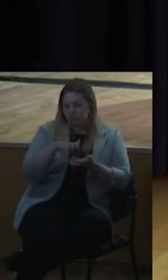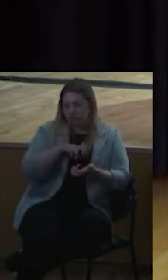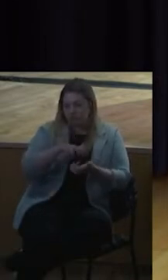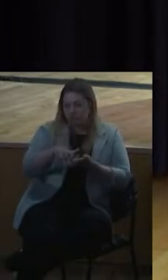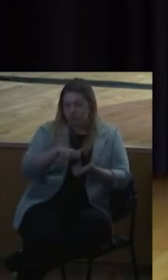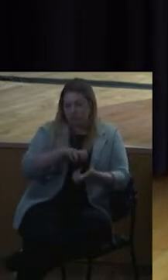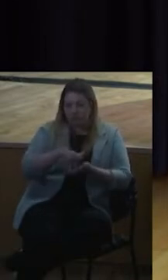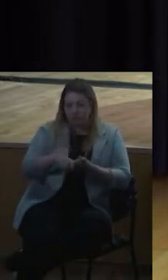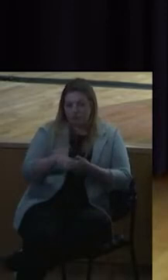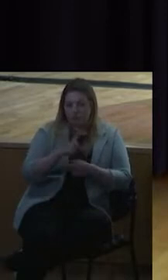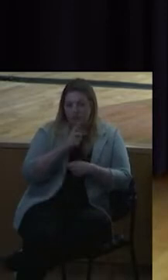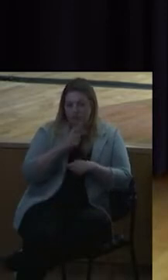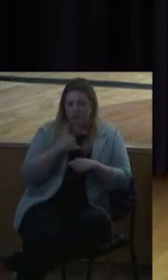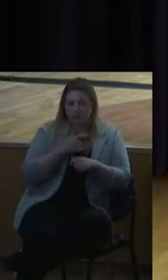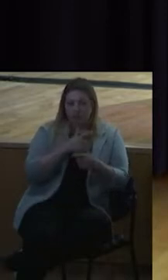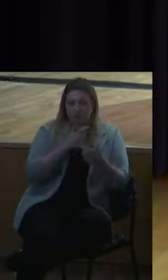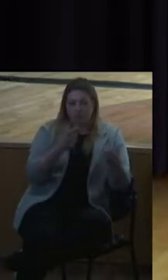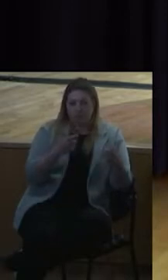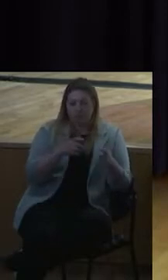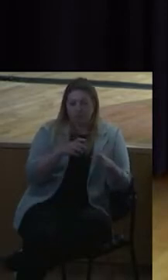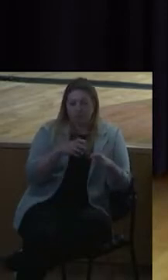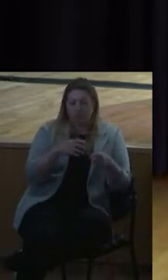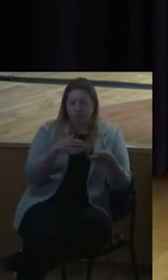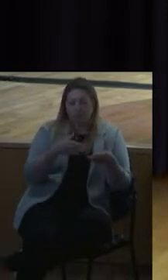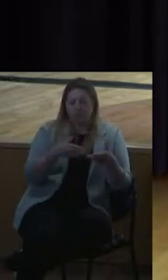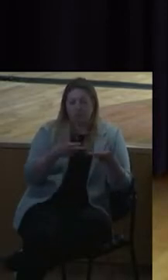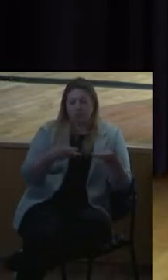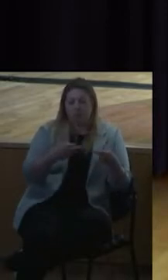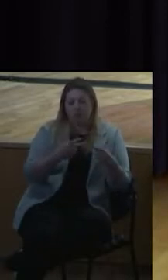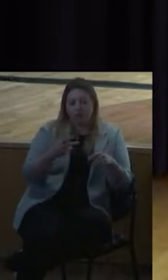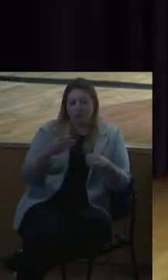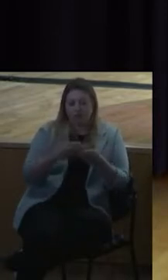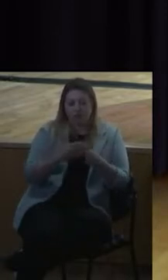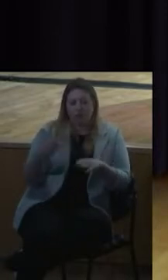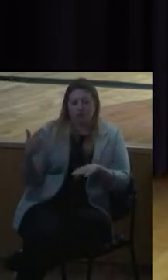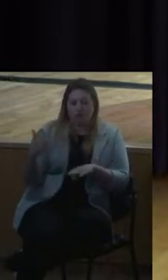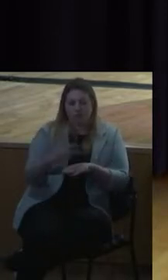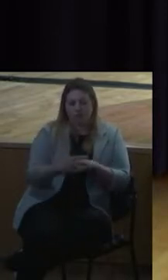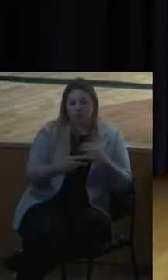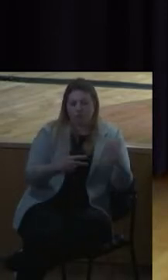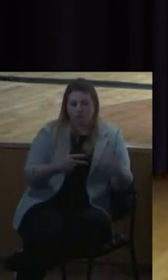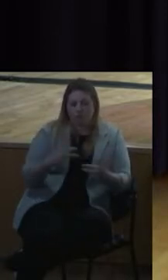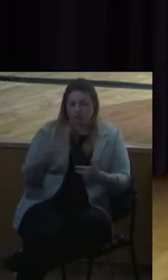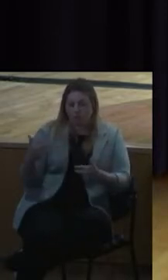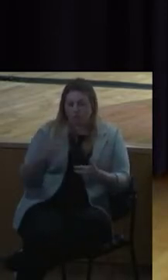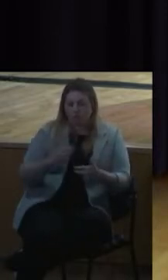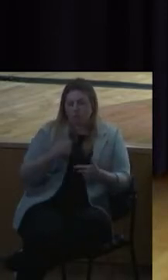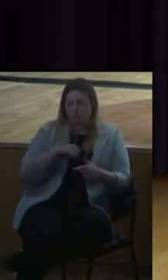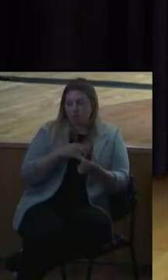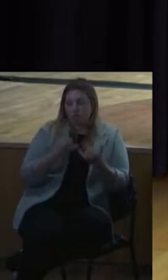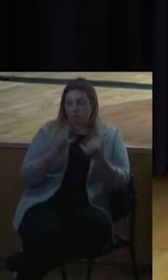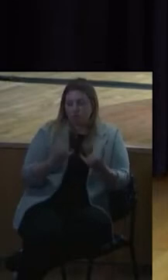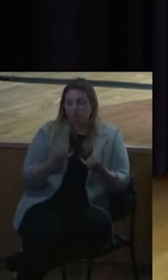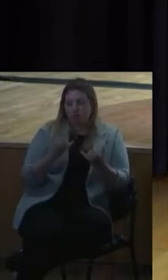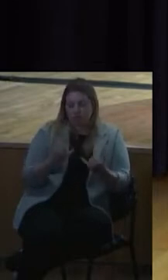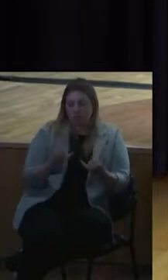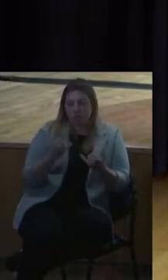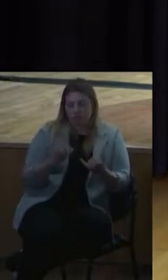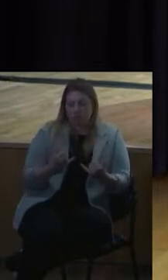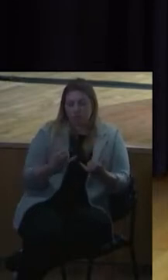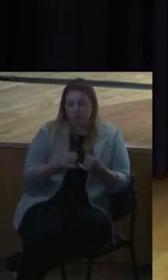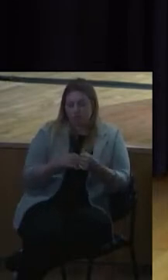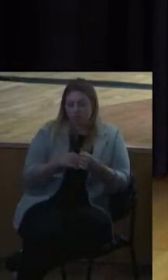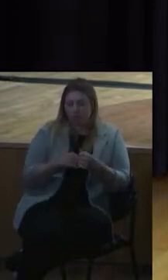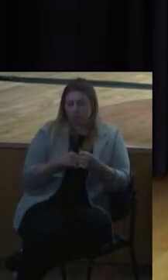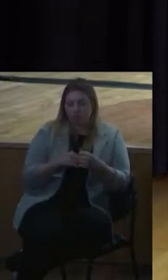major ports for barges to come in and out with supplies and whatnot. So we are very modern in a sense, if that's what the question